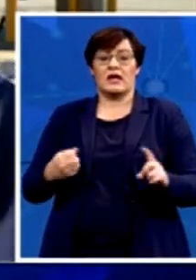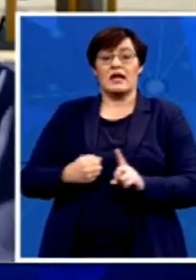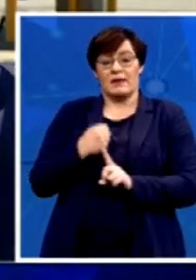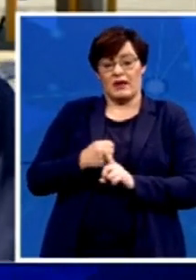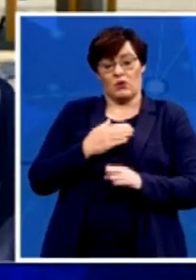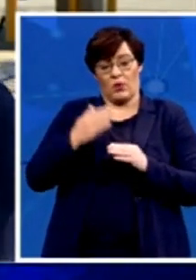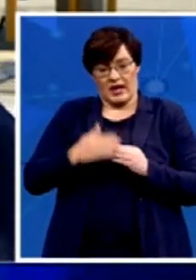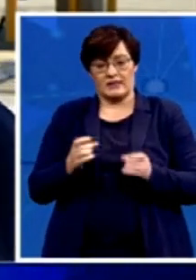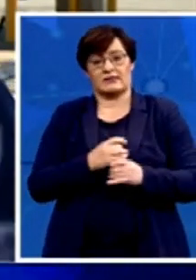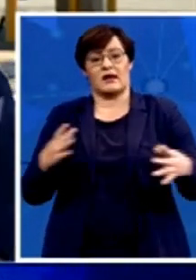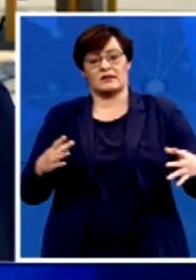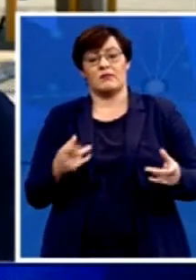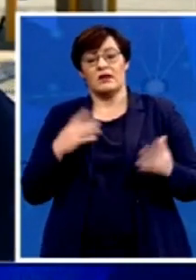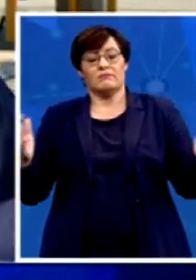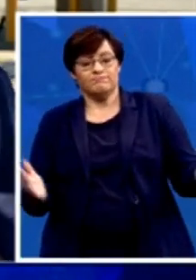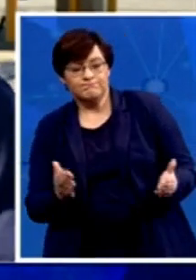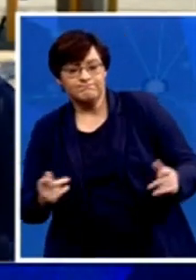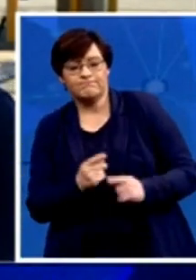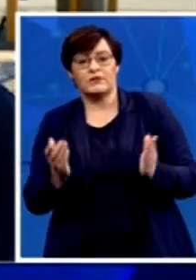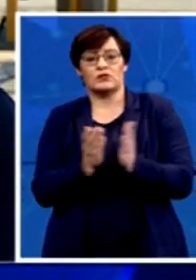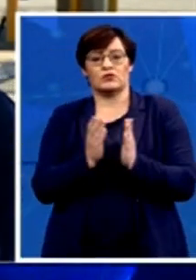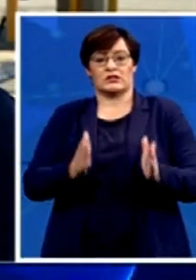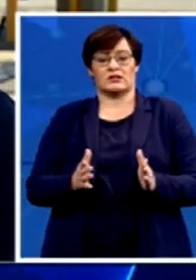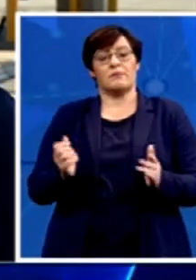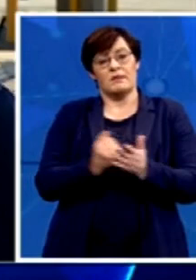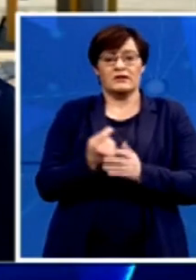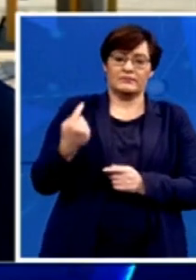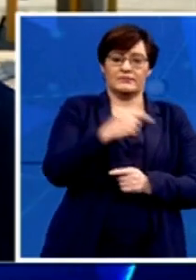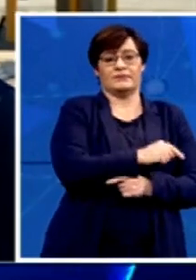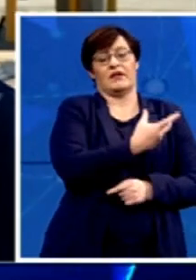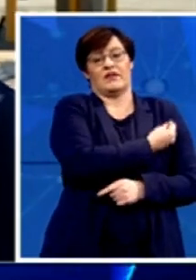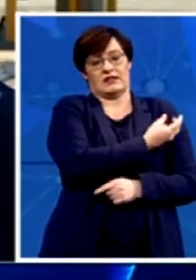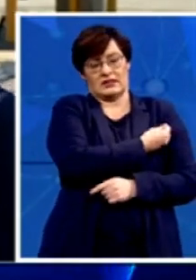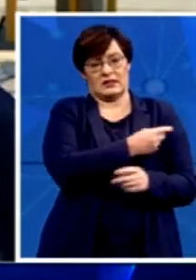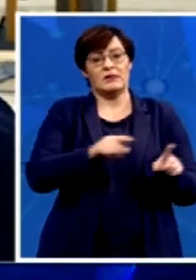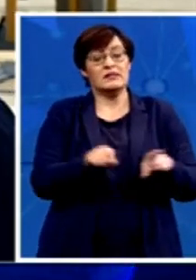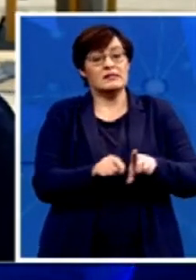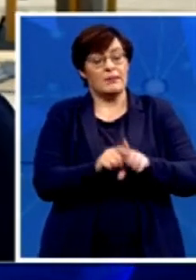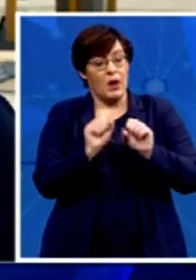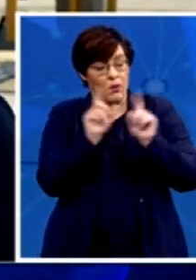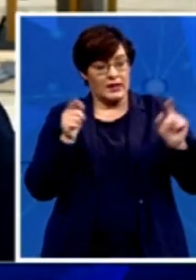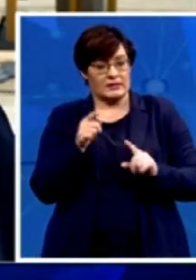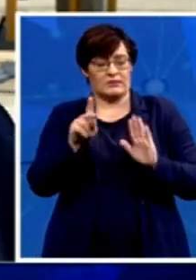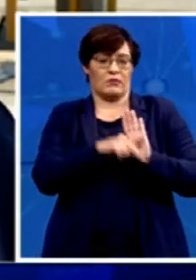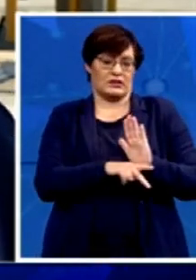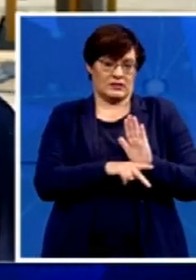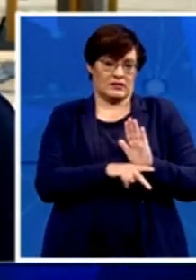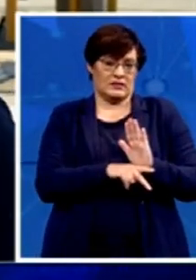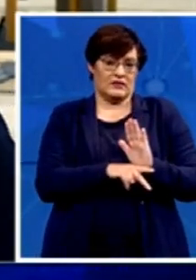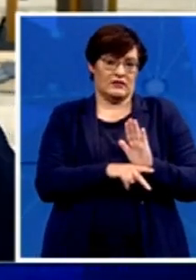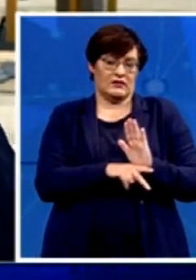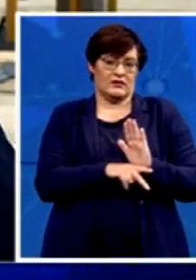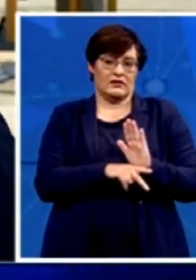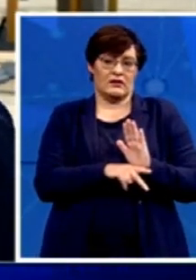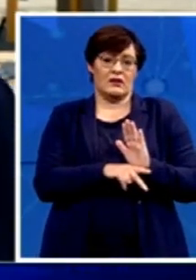aware and to encourage students to go vaccinate, but also to raise awareness around the policy, the vaccination policy that the University of the Free State is trying to put